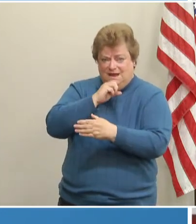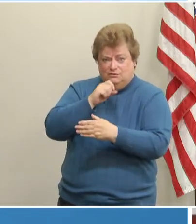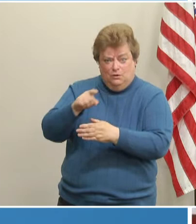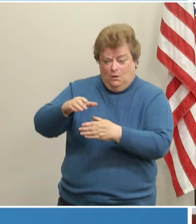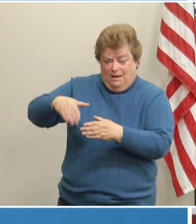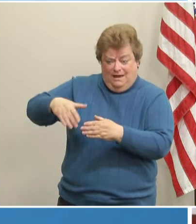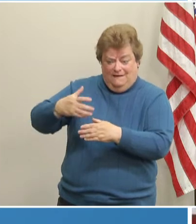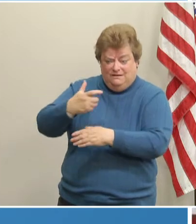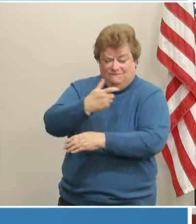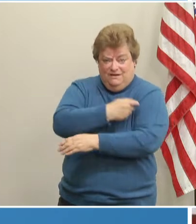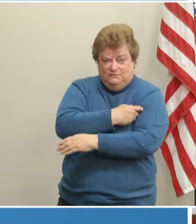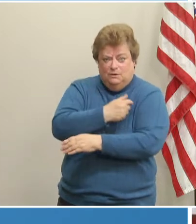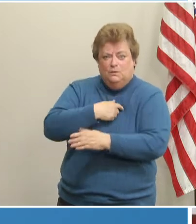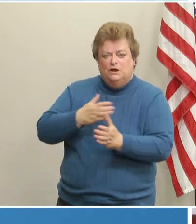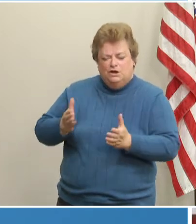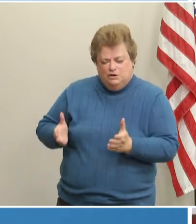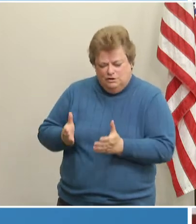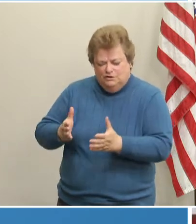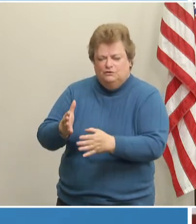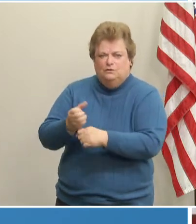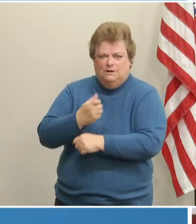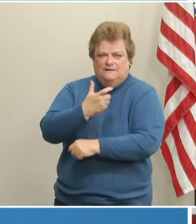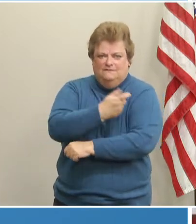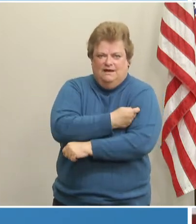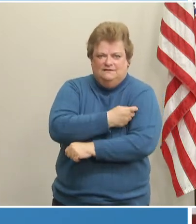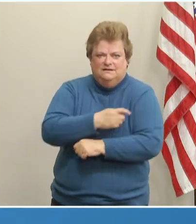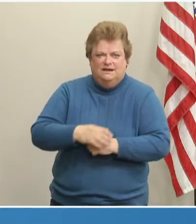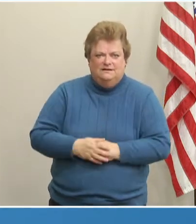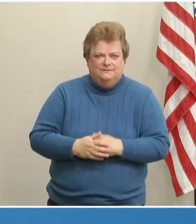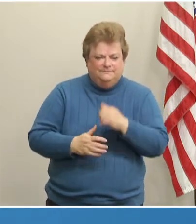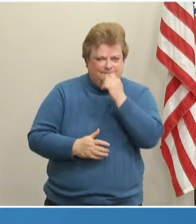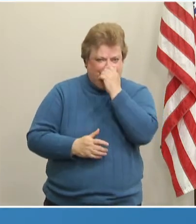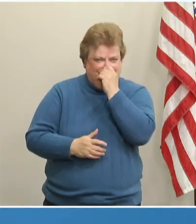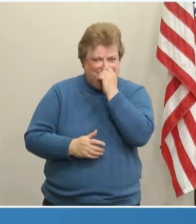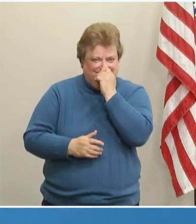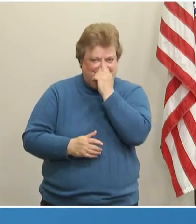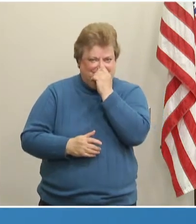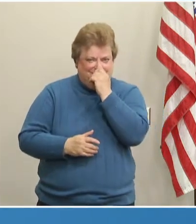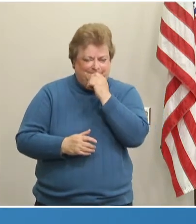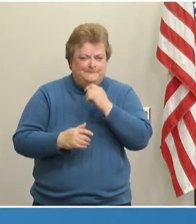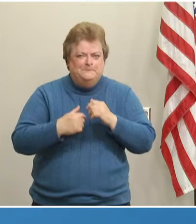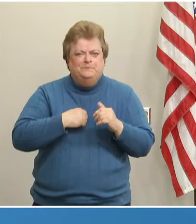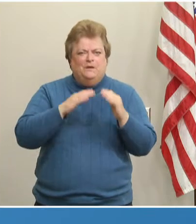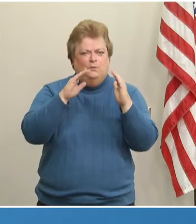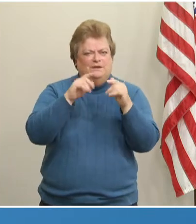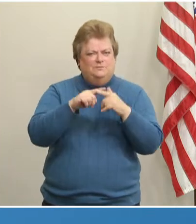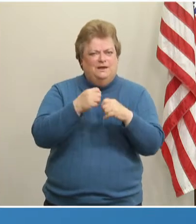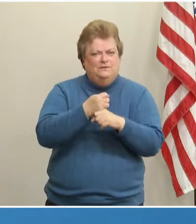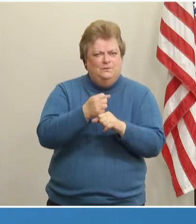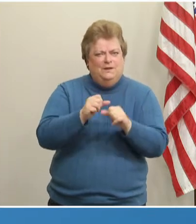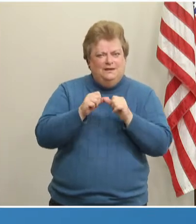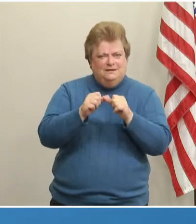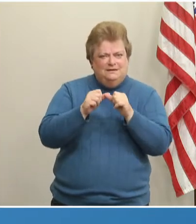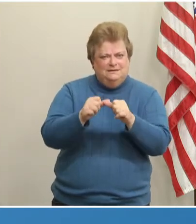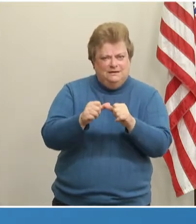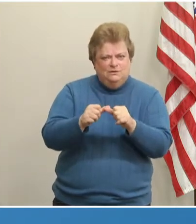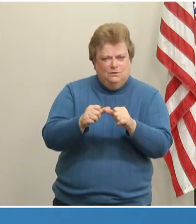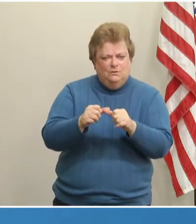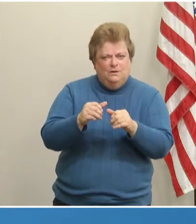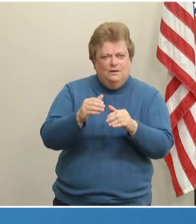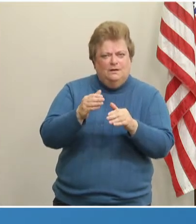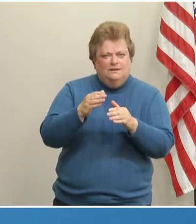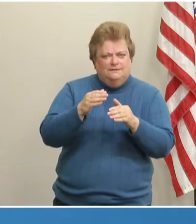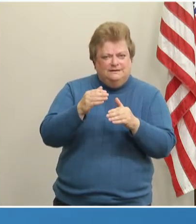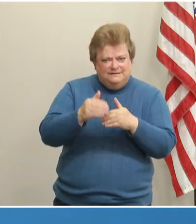you to get vaccinated as soon as possible. We expect to continue to make steady progress in our vaccination efforts, but